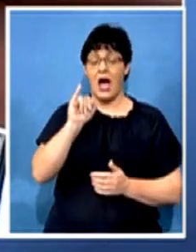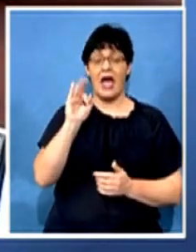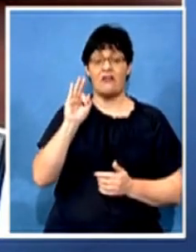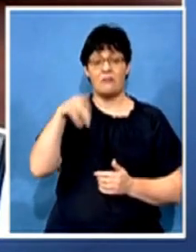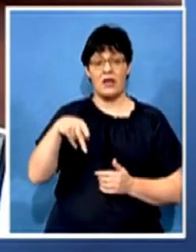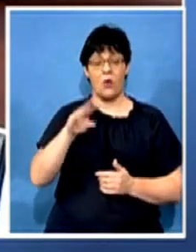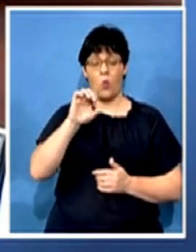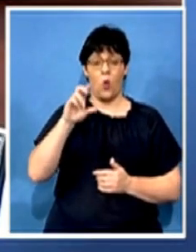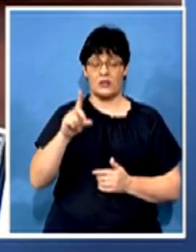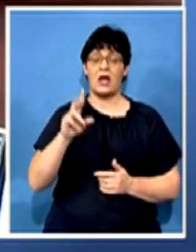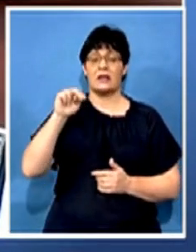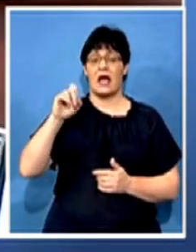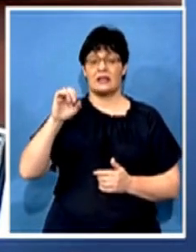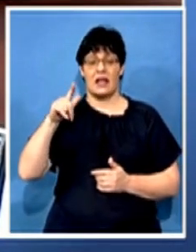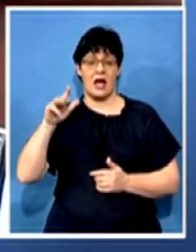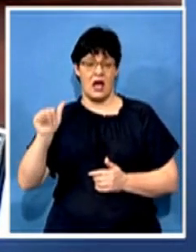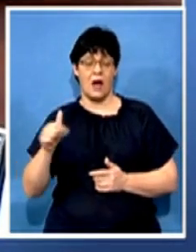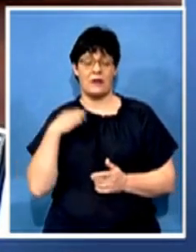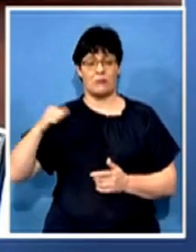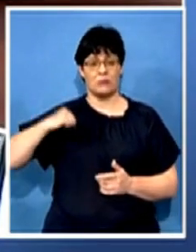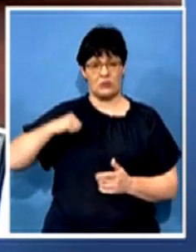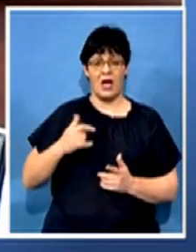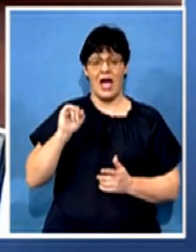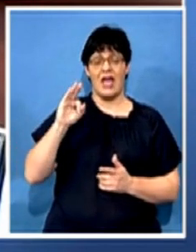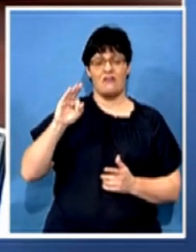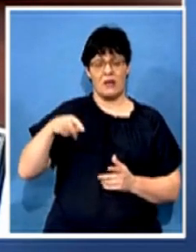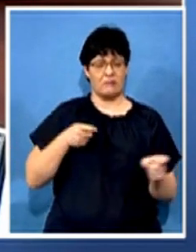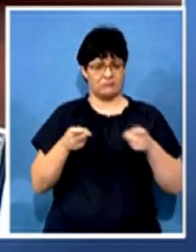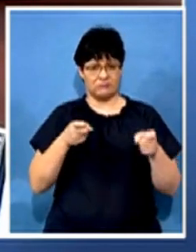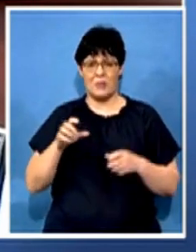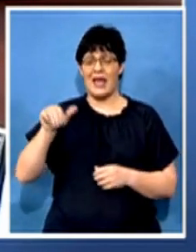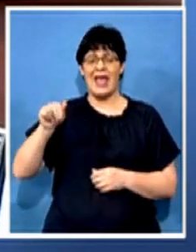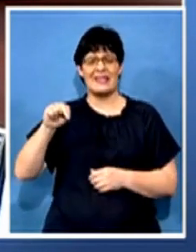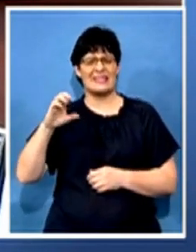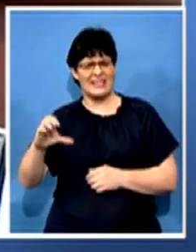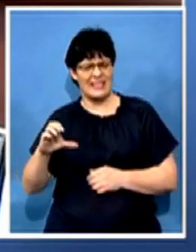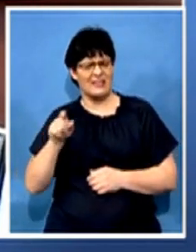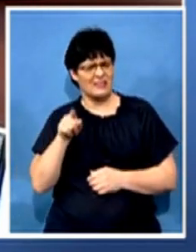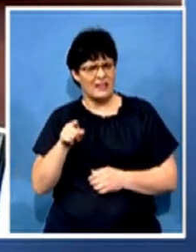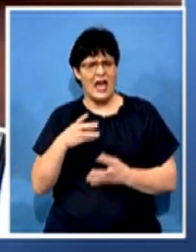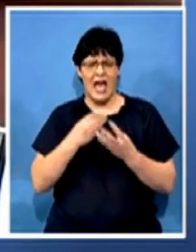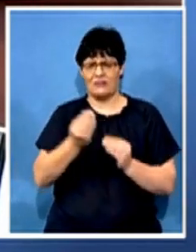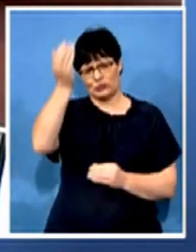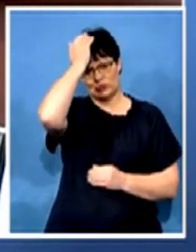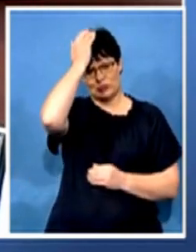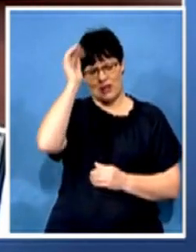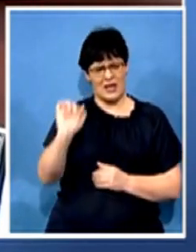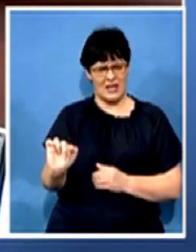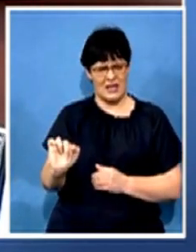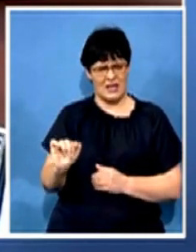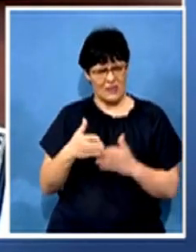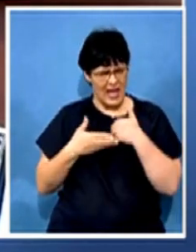municipality is run by IFP, but the ANC has Jacob Zuma. Has he helped the ANC to increase support in